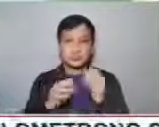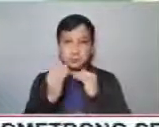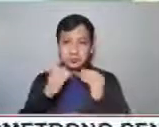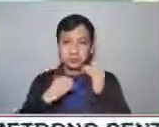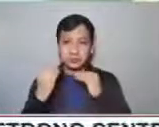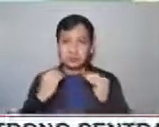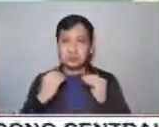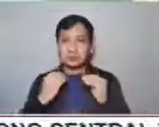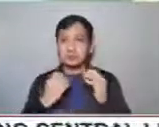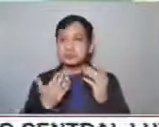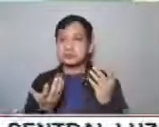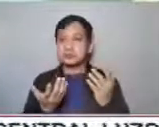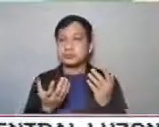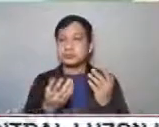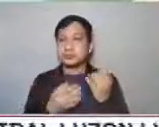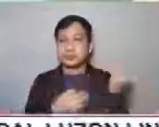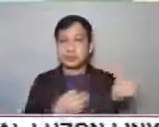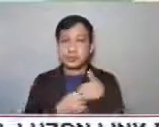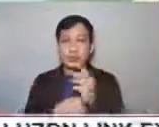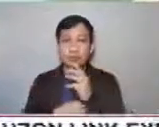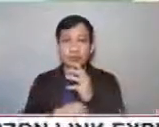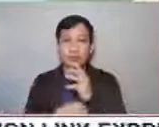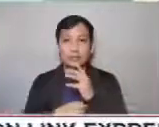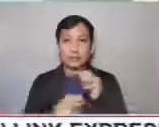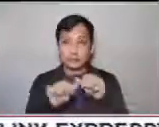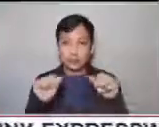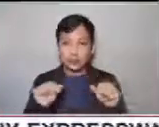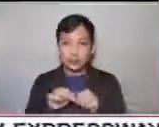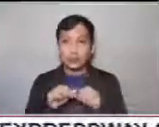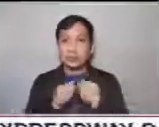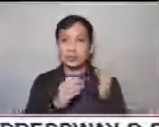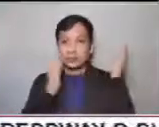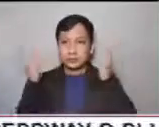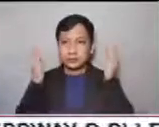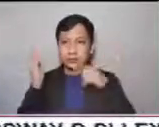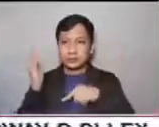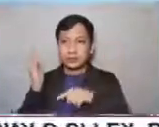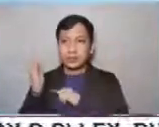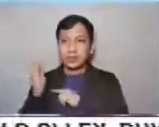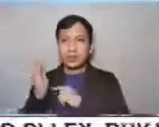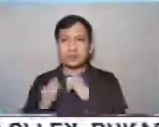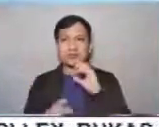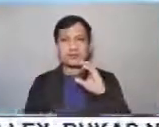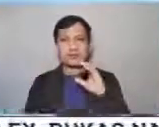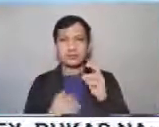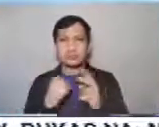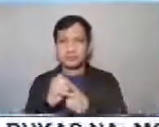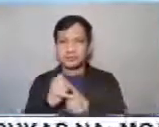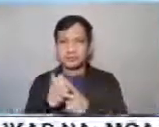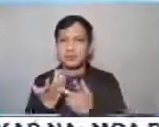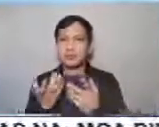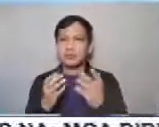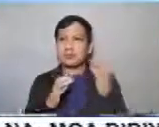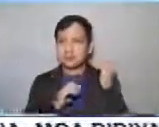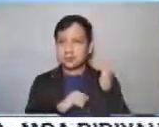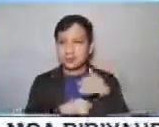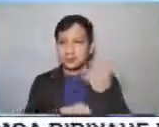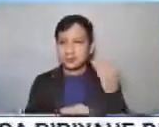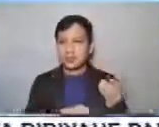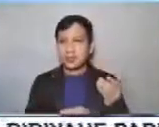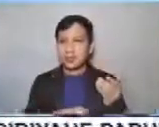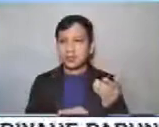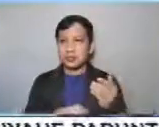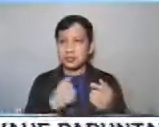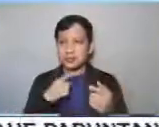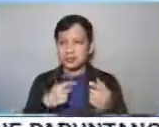with nature for sustainable development. If we are to achieve a more sustainable and